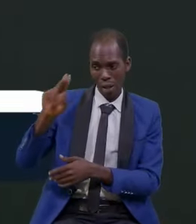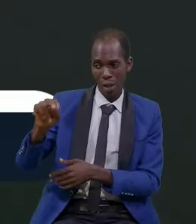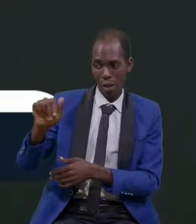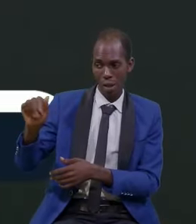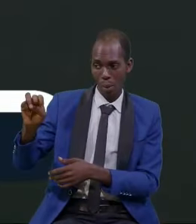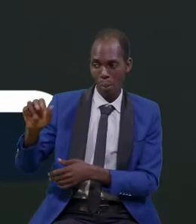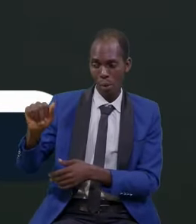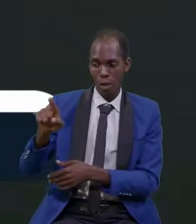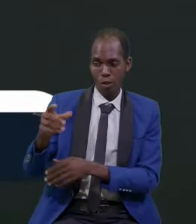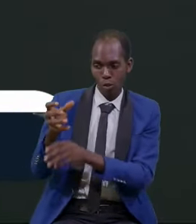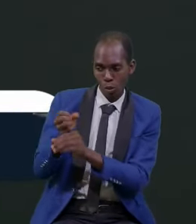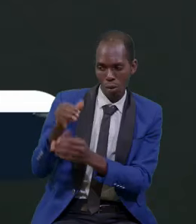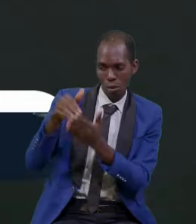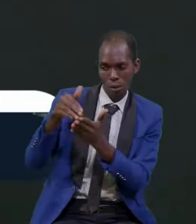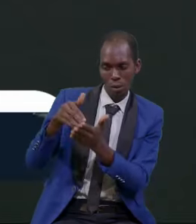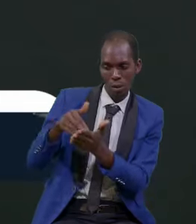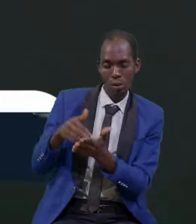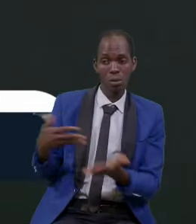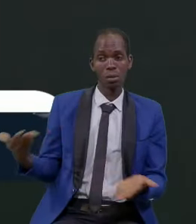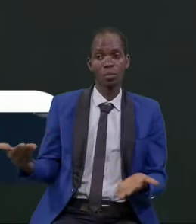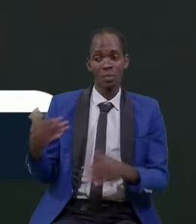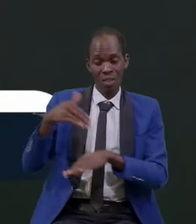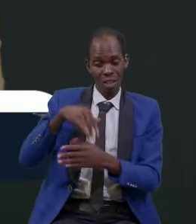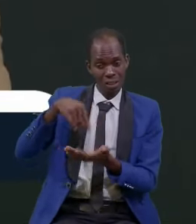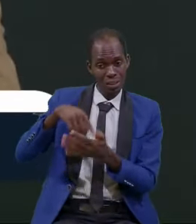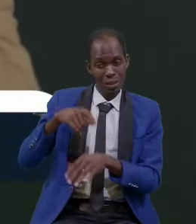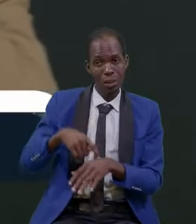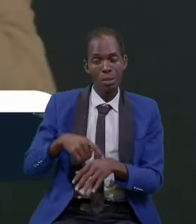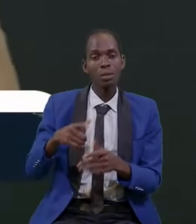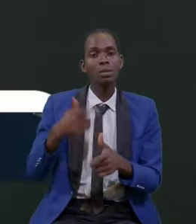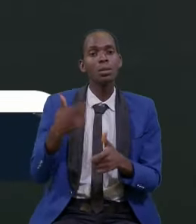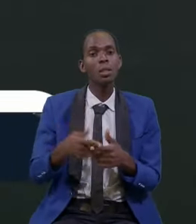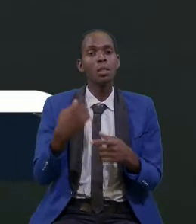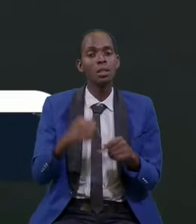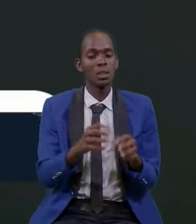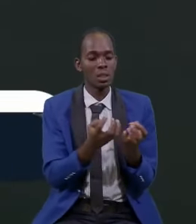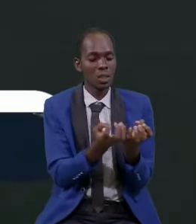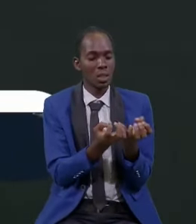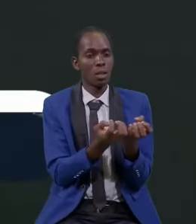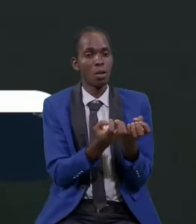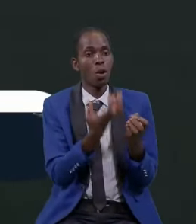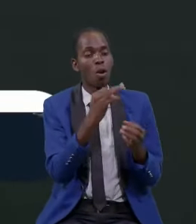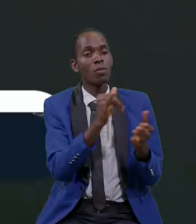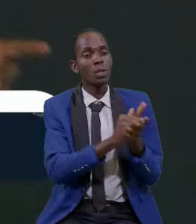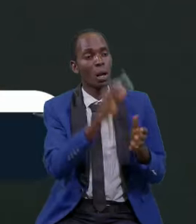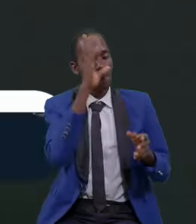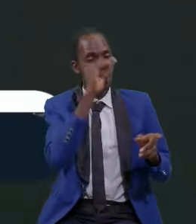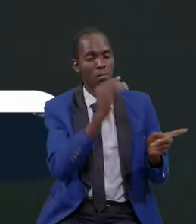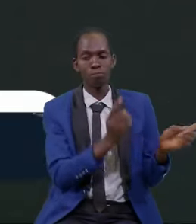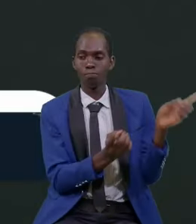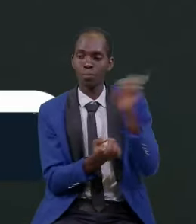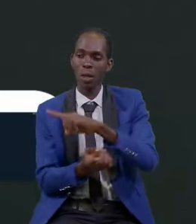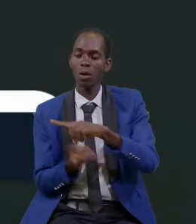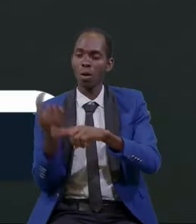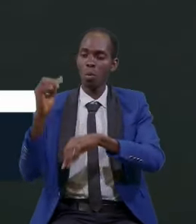that? Is this such a time the leprosy of Naaman come upon you? That man had the